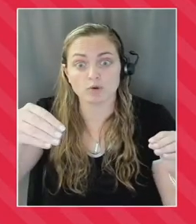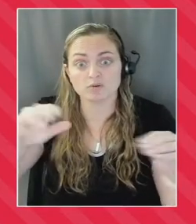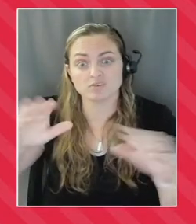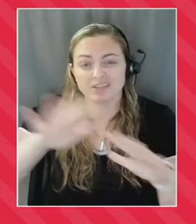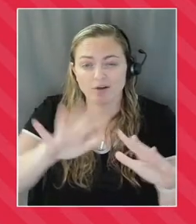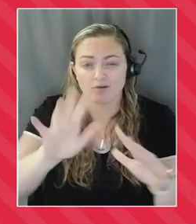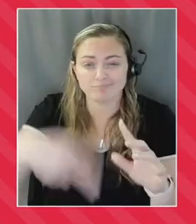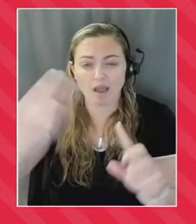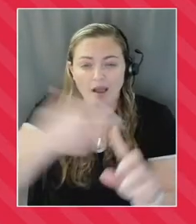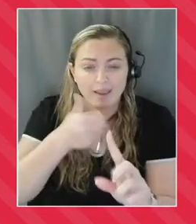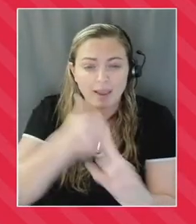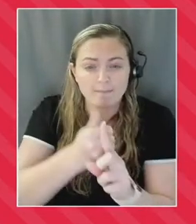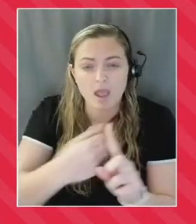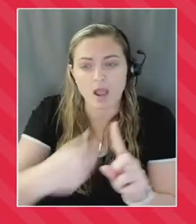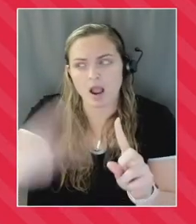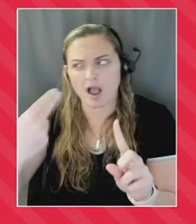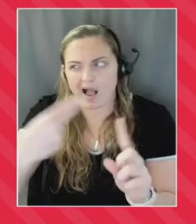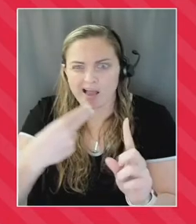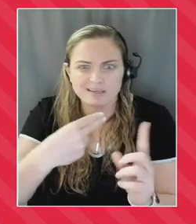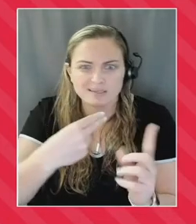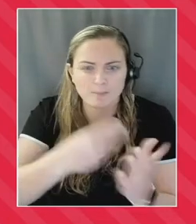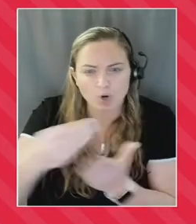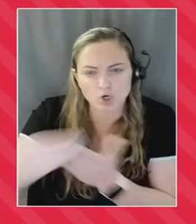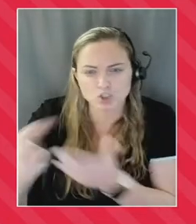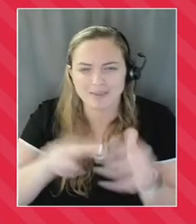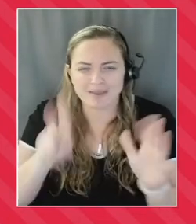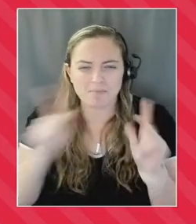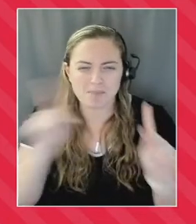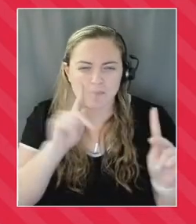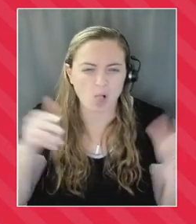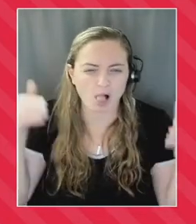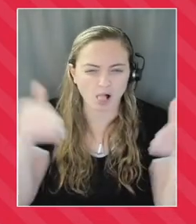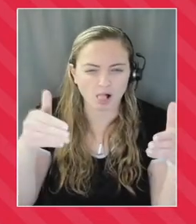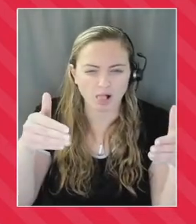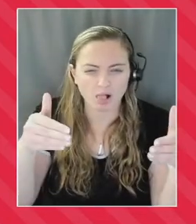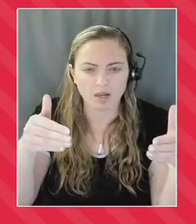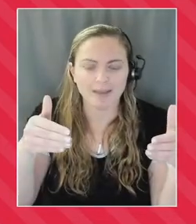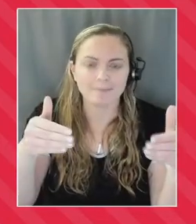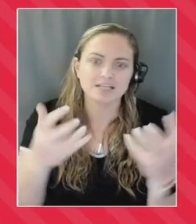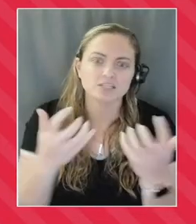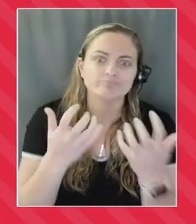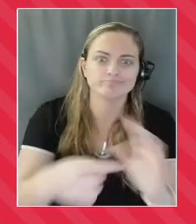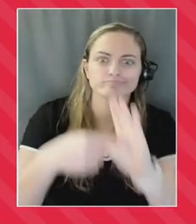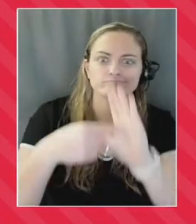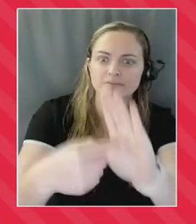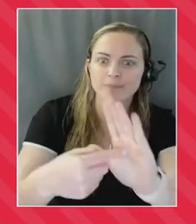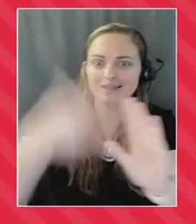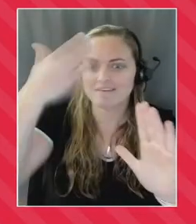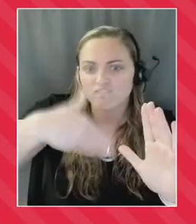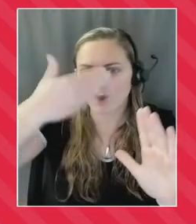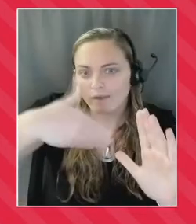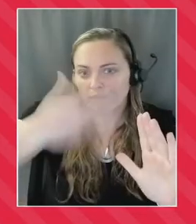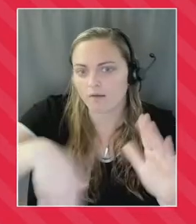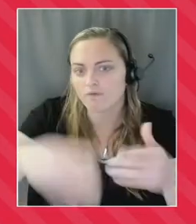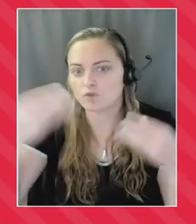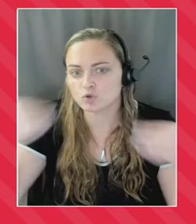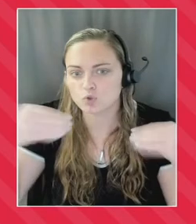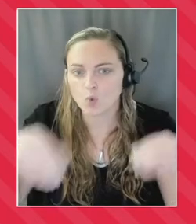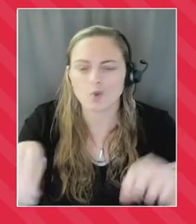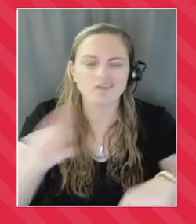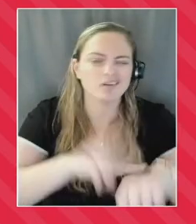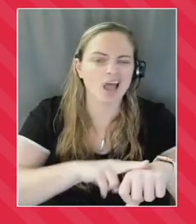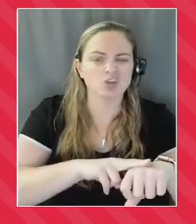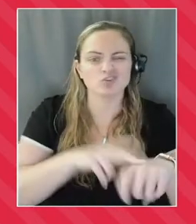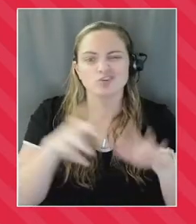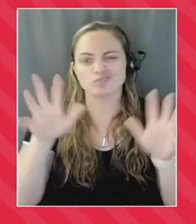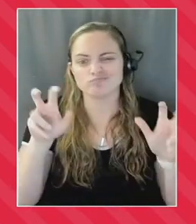impact, high purchase. And that really means displays. It does mean the front end of store. You just look at natural traffic patterns. Center